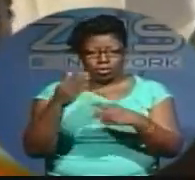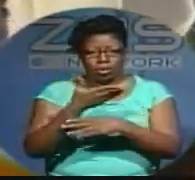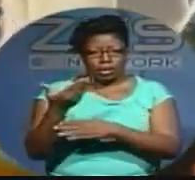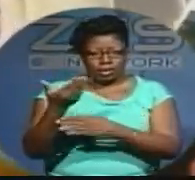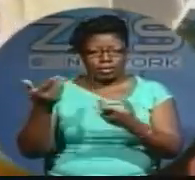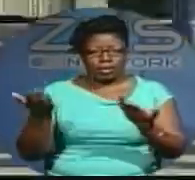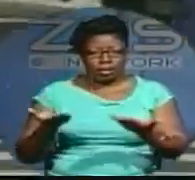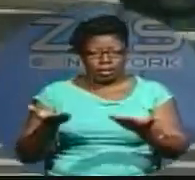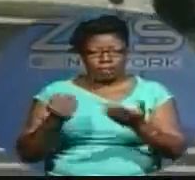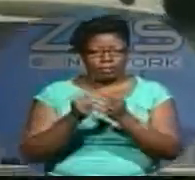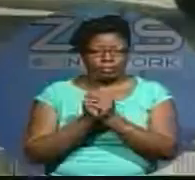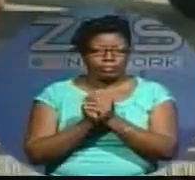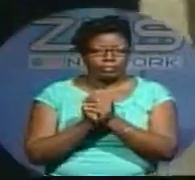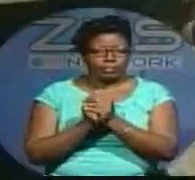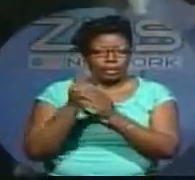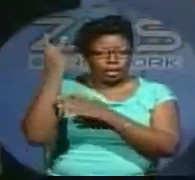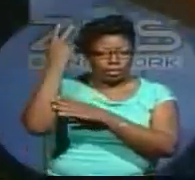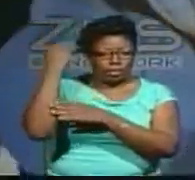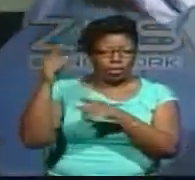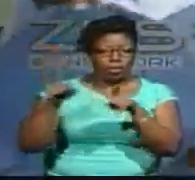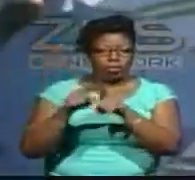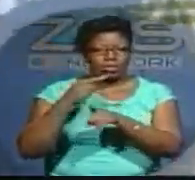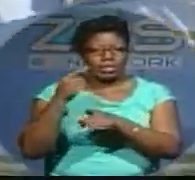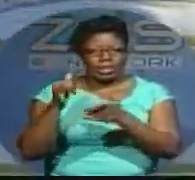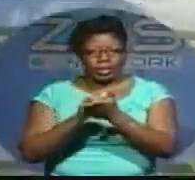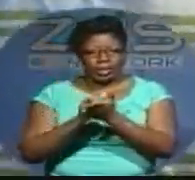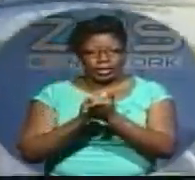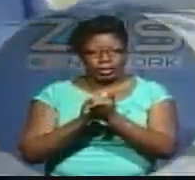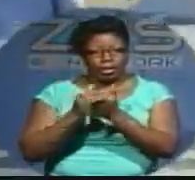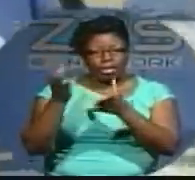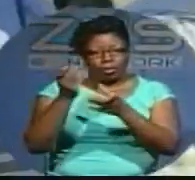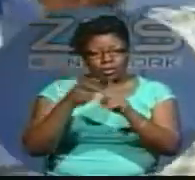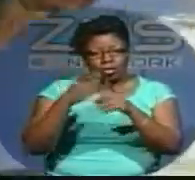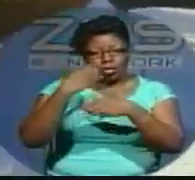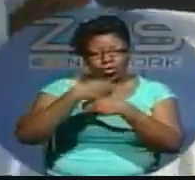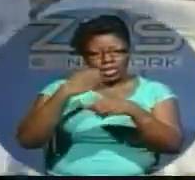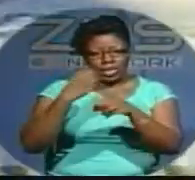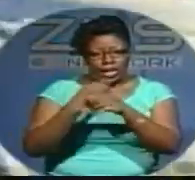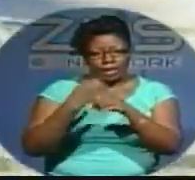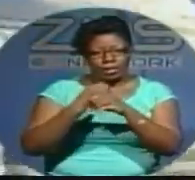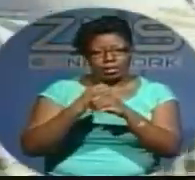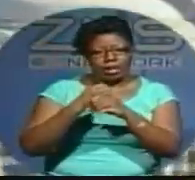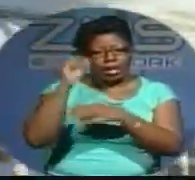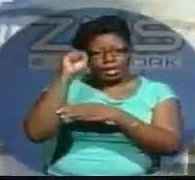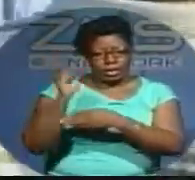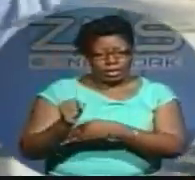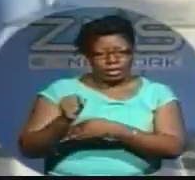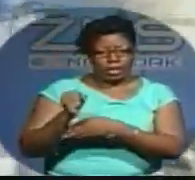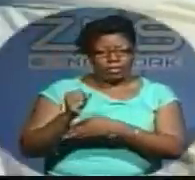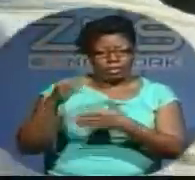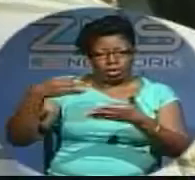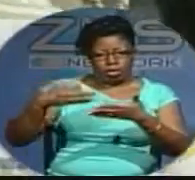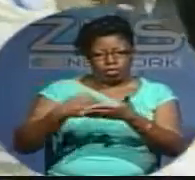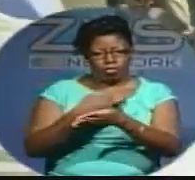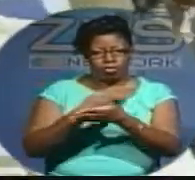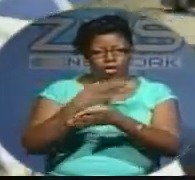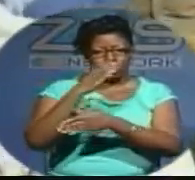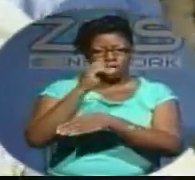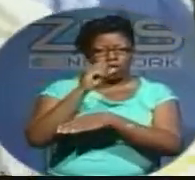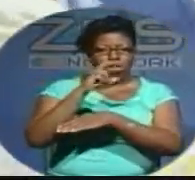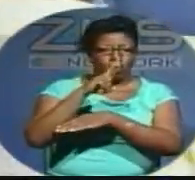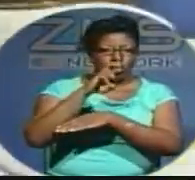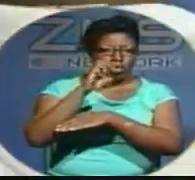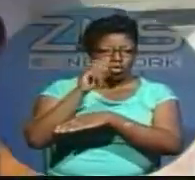here. The Prime Minister says he also wants to create a season for festivals in Fresh Creek. Fresh